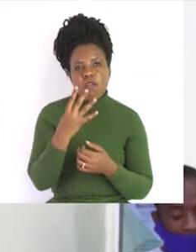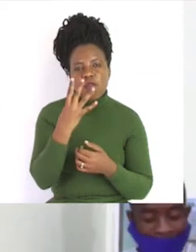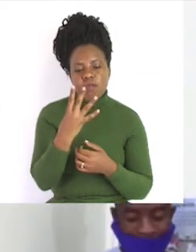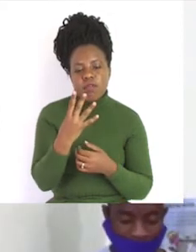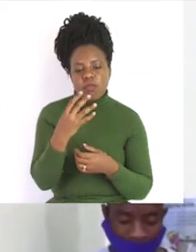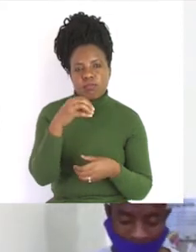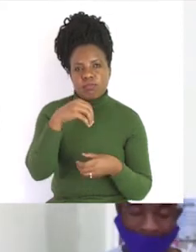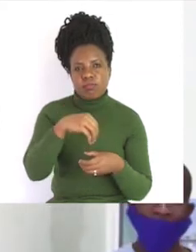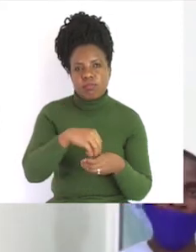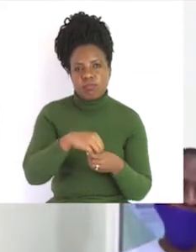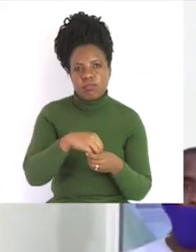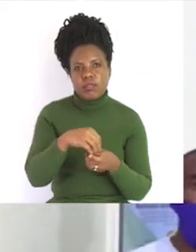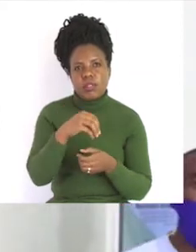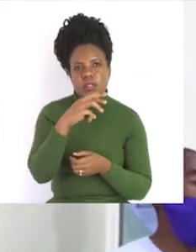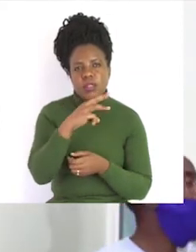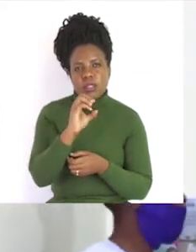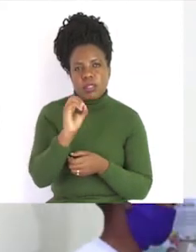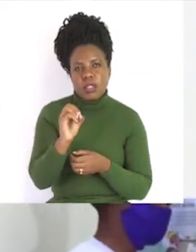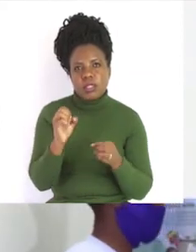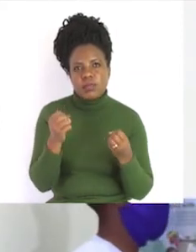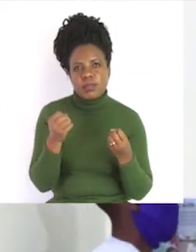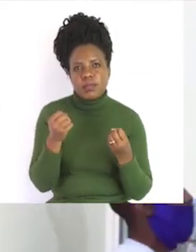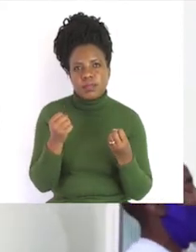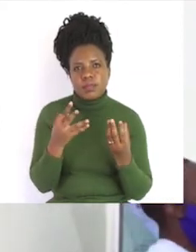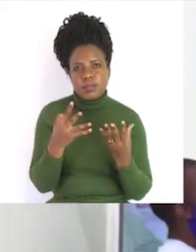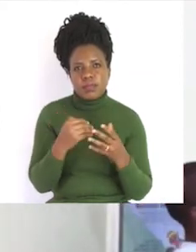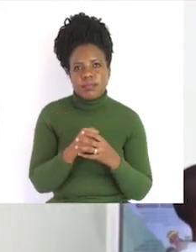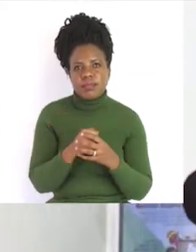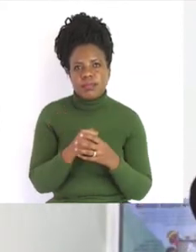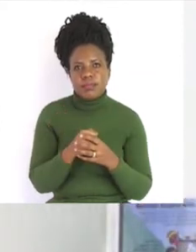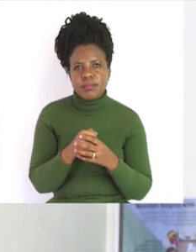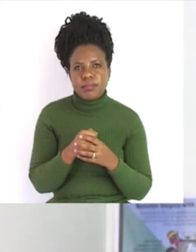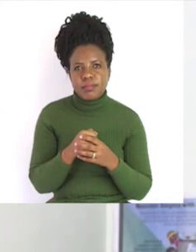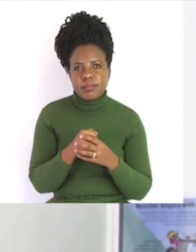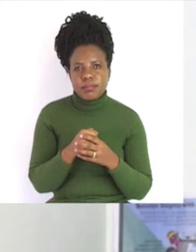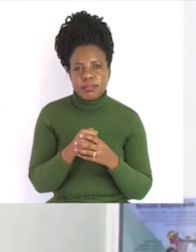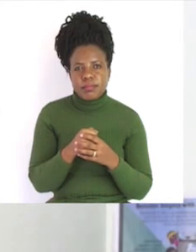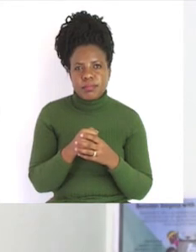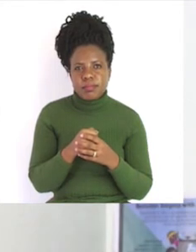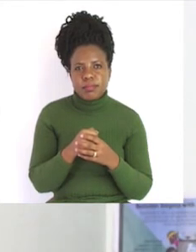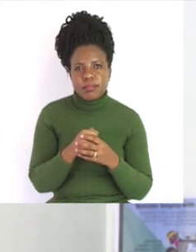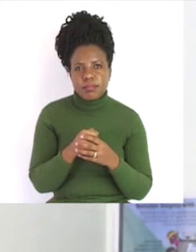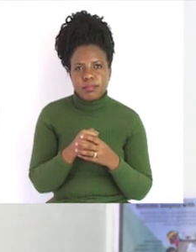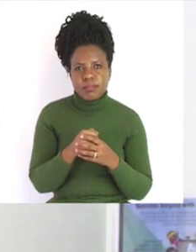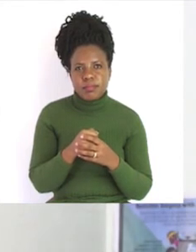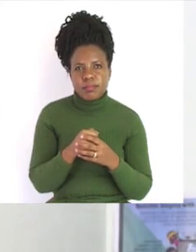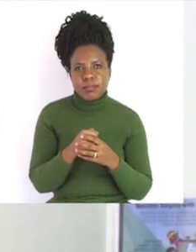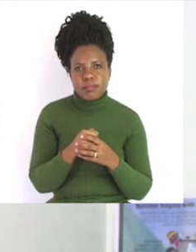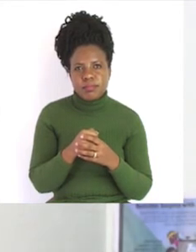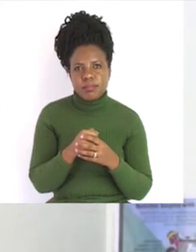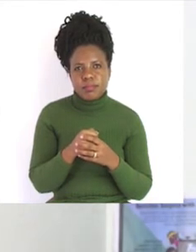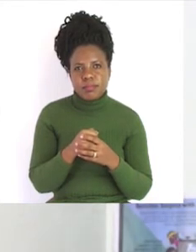then now I end up with 30. Okay. Next, I will then say 4 goes into